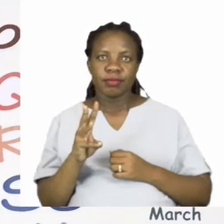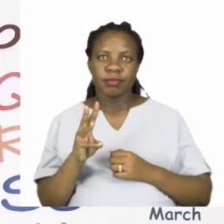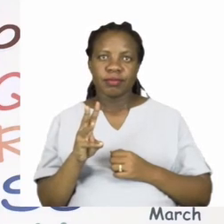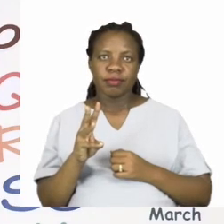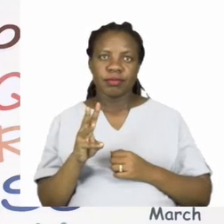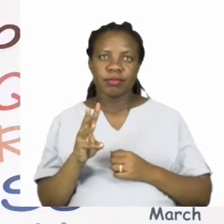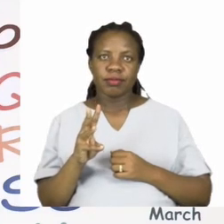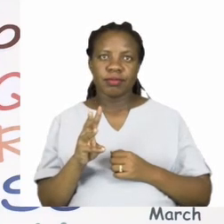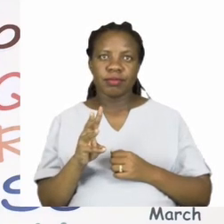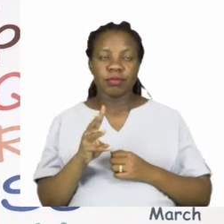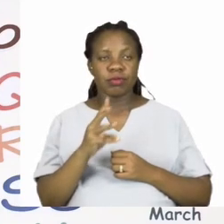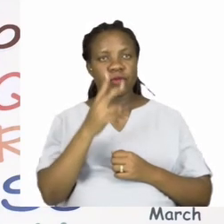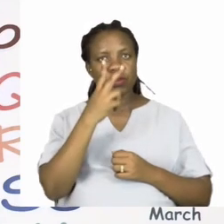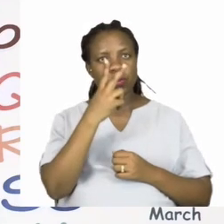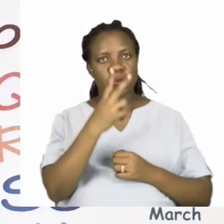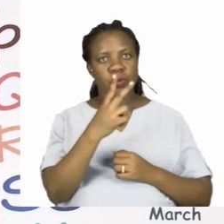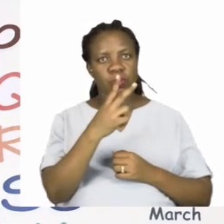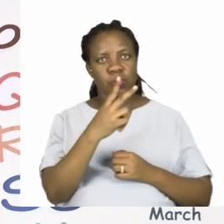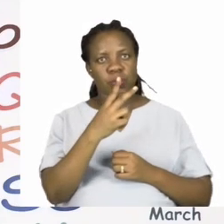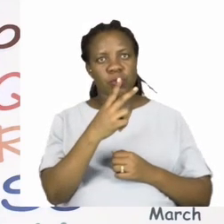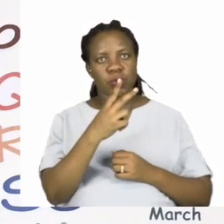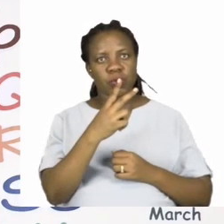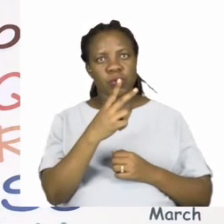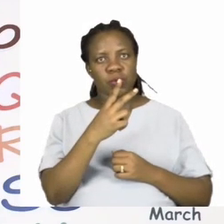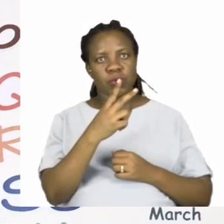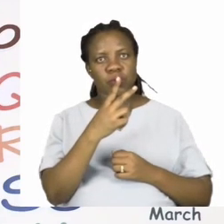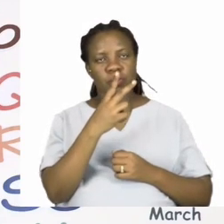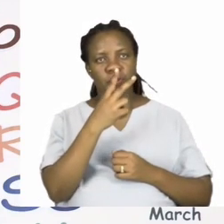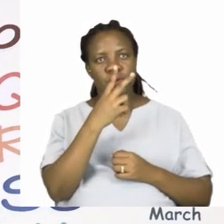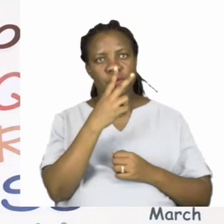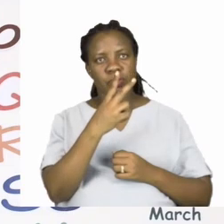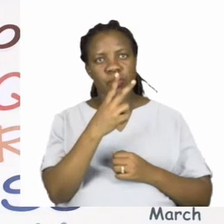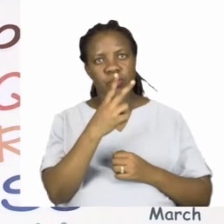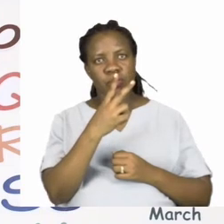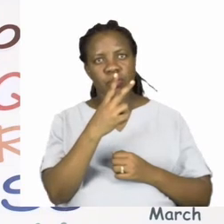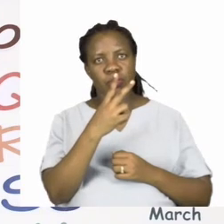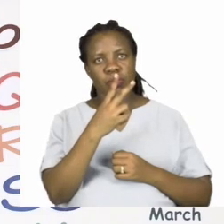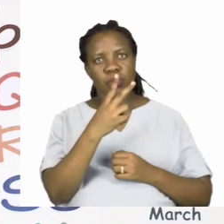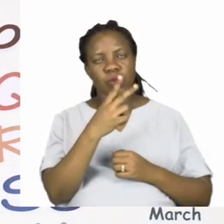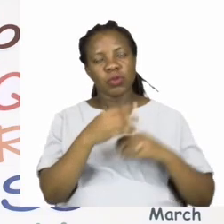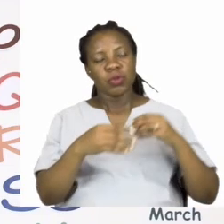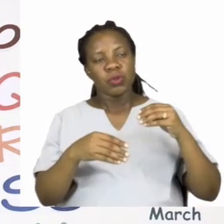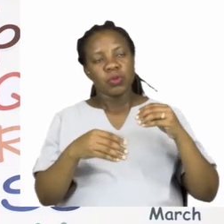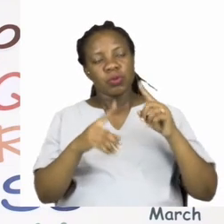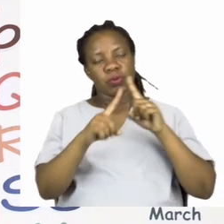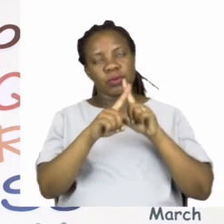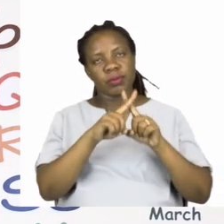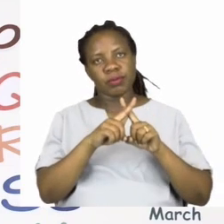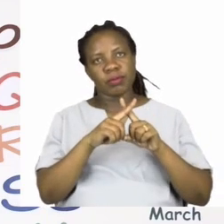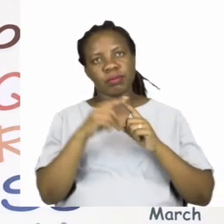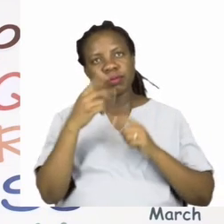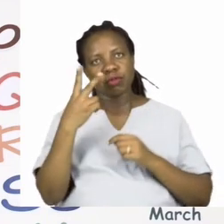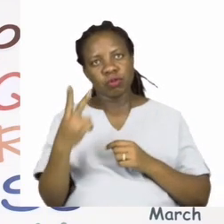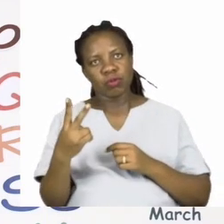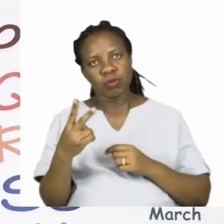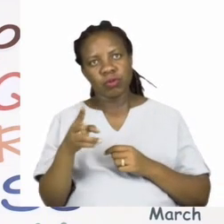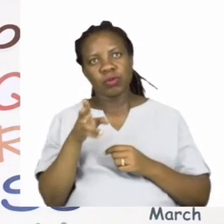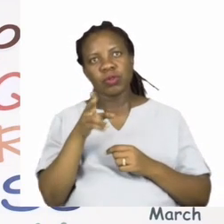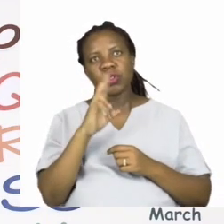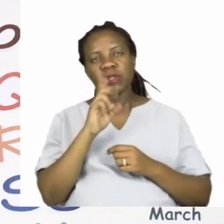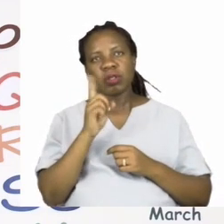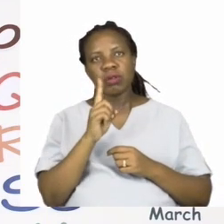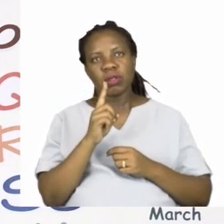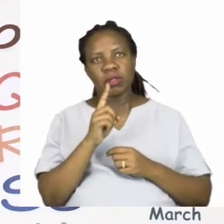now say 2 times 2. We've already done 2 times 2 and we said it is